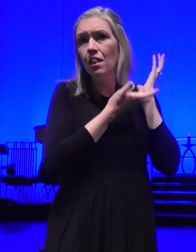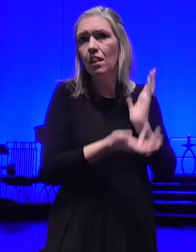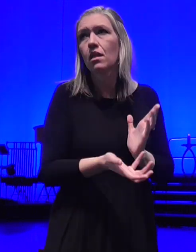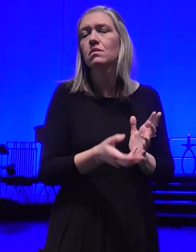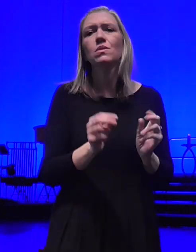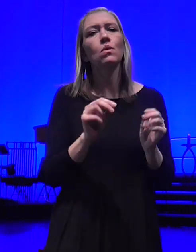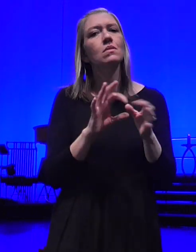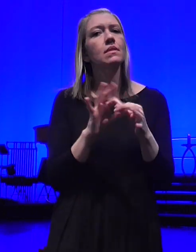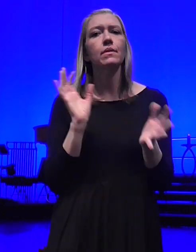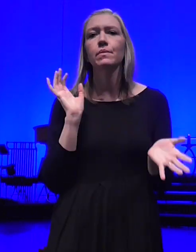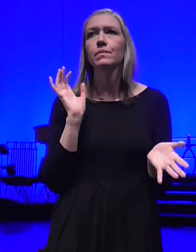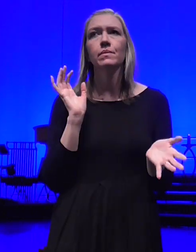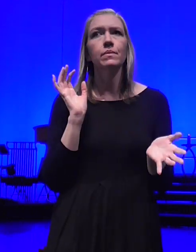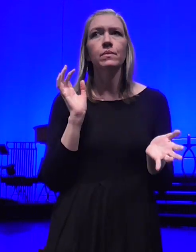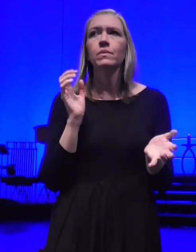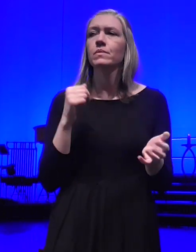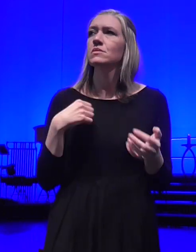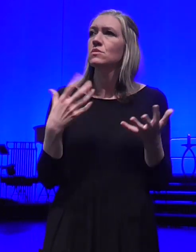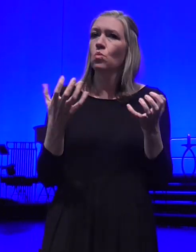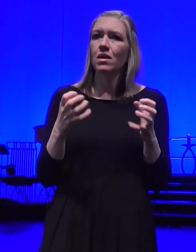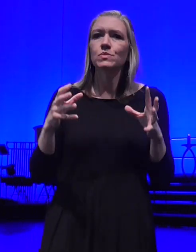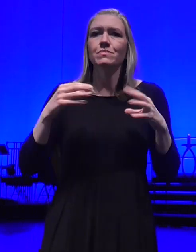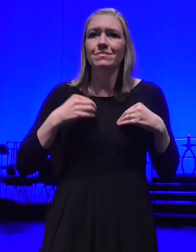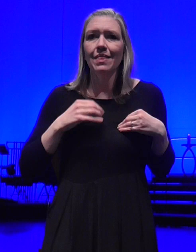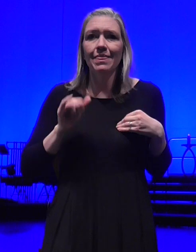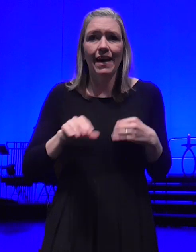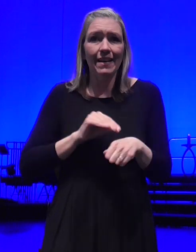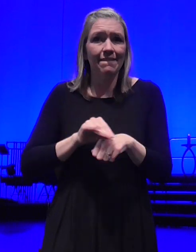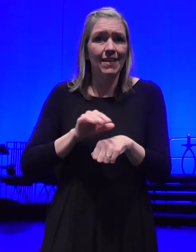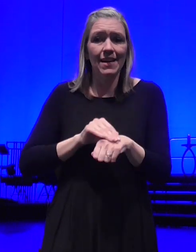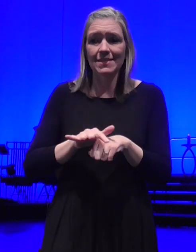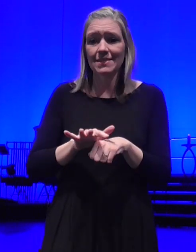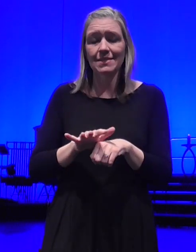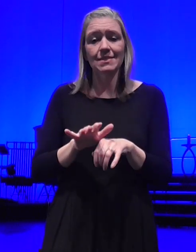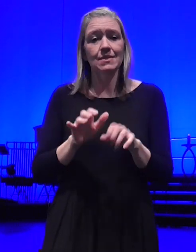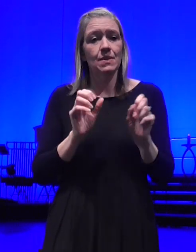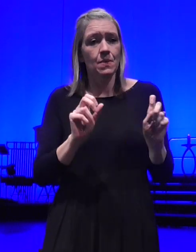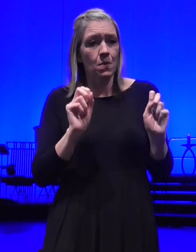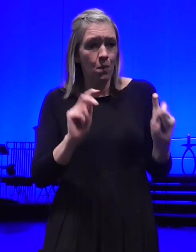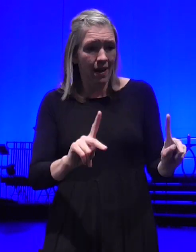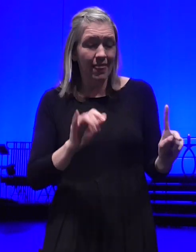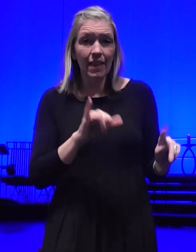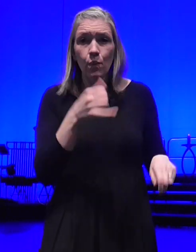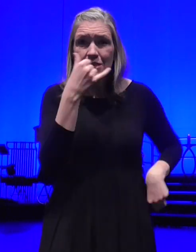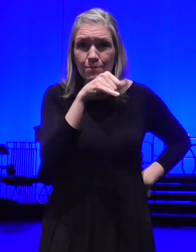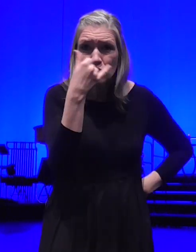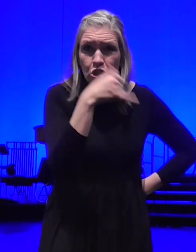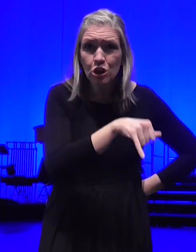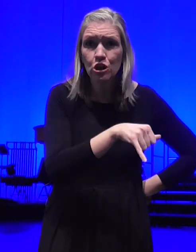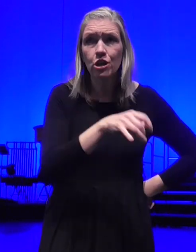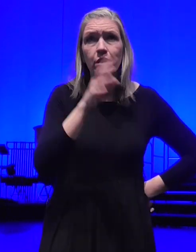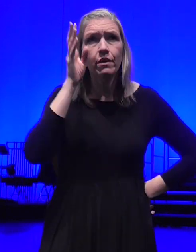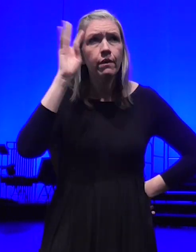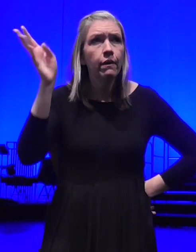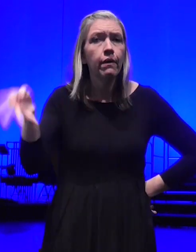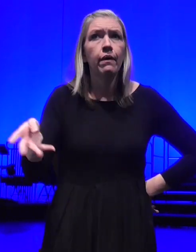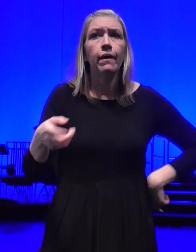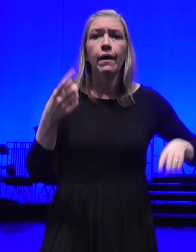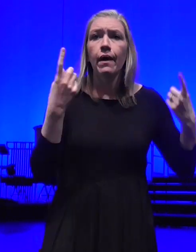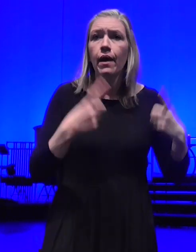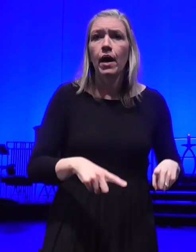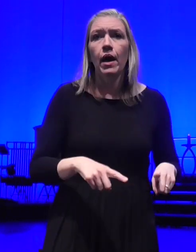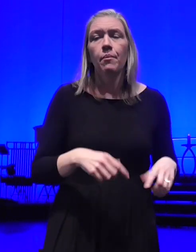let it go. We want to take his advice and say, all right, that was absurd, that was ridiculous to happen,